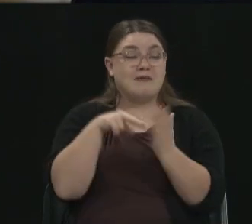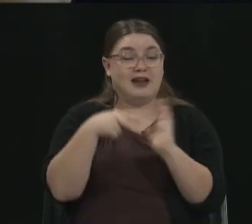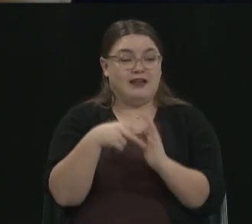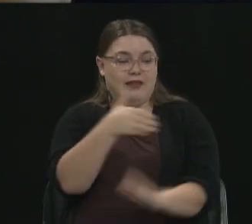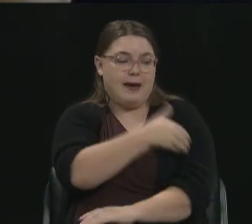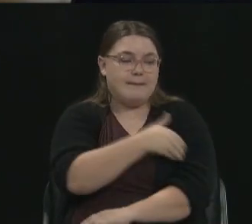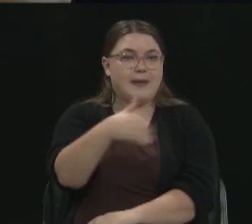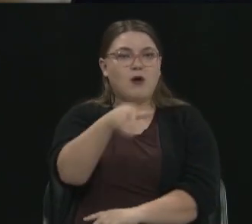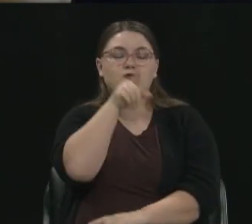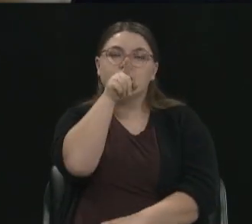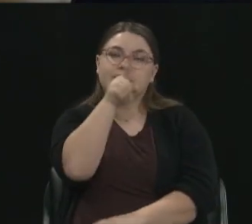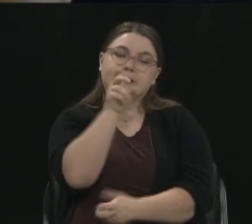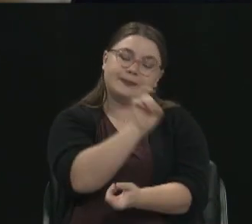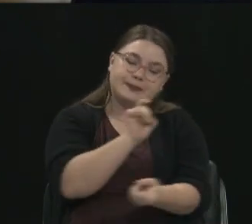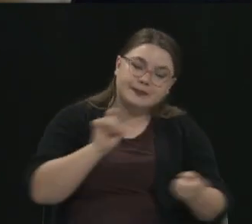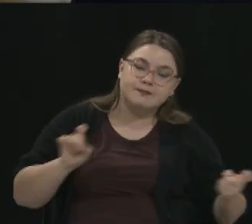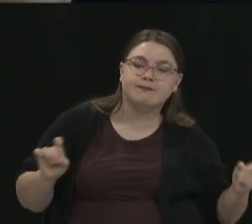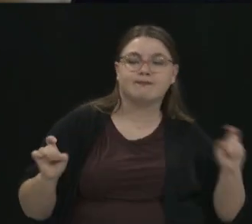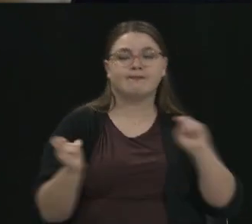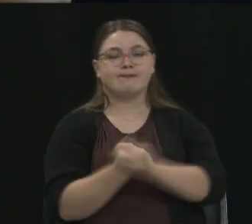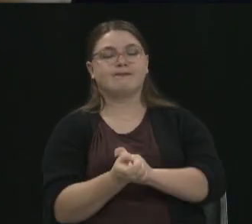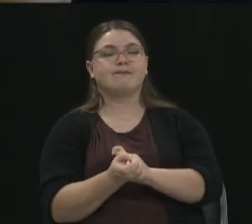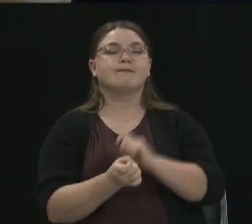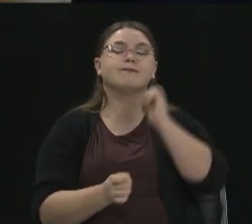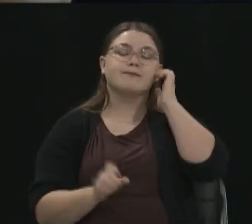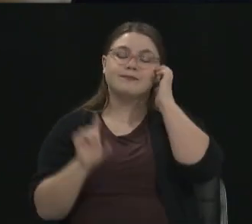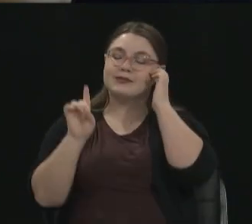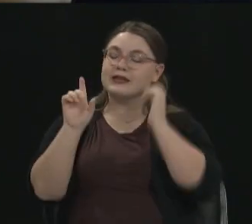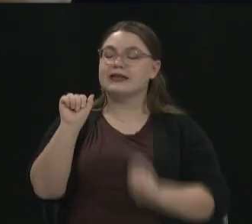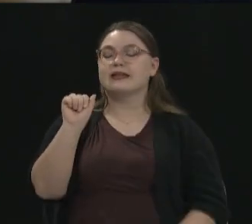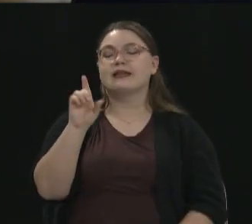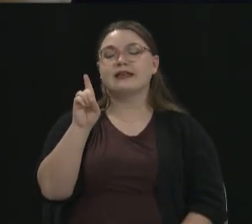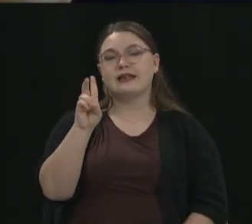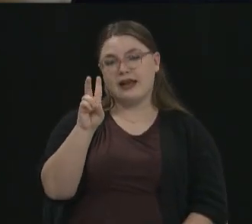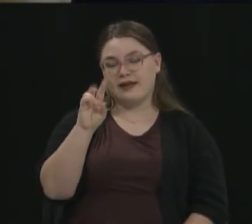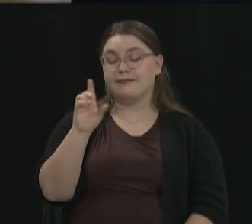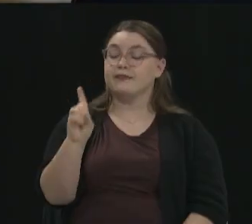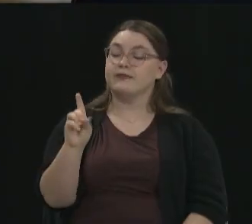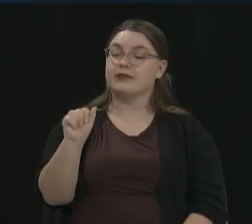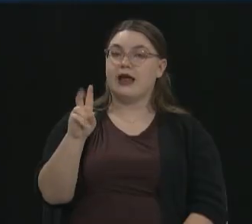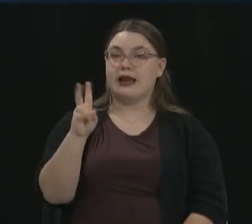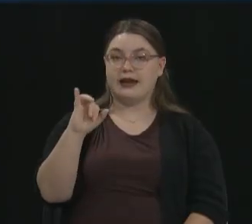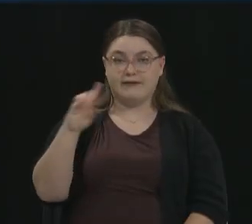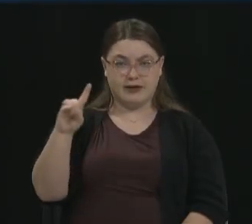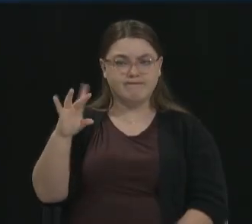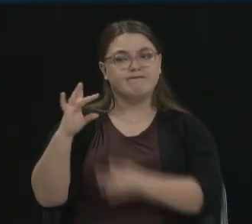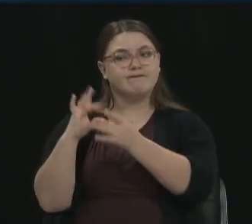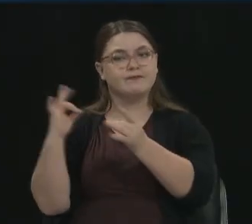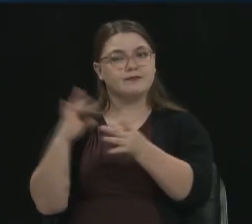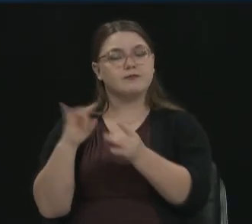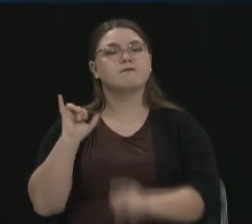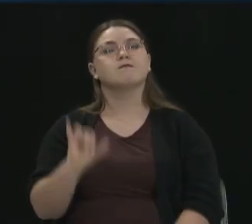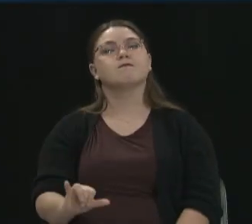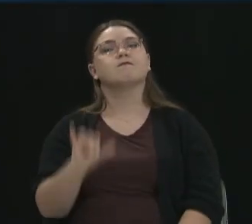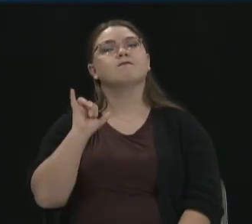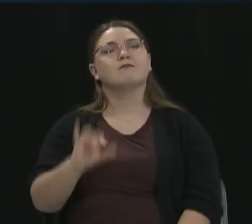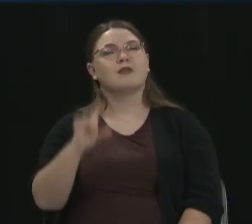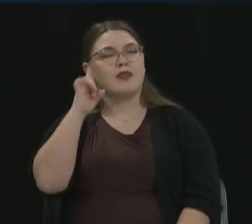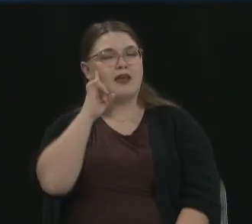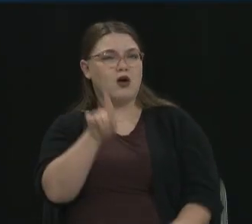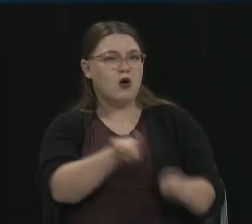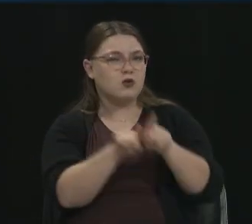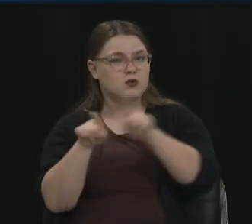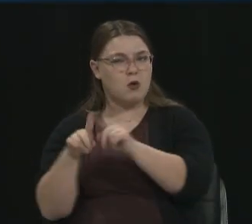dramatically. And so, I could imagine that could also influence people's behavior in terms